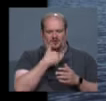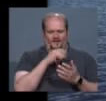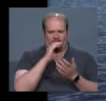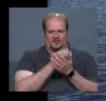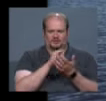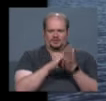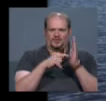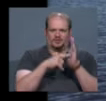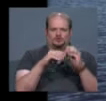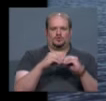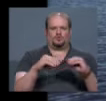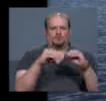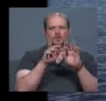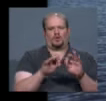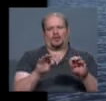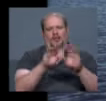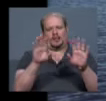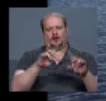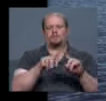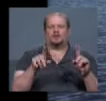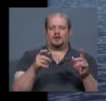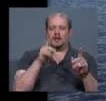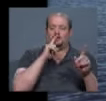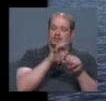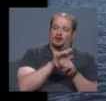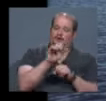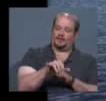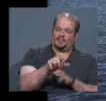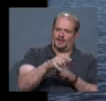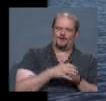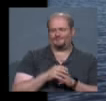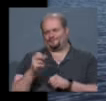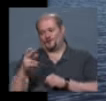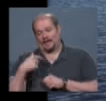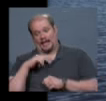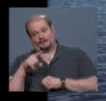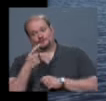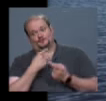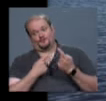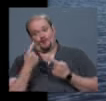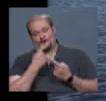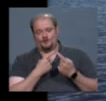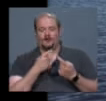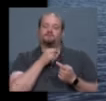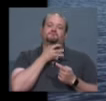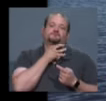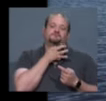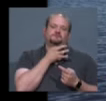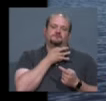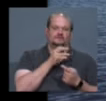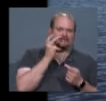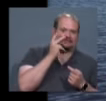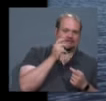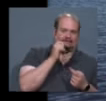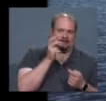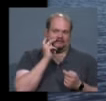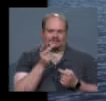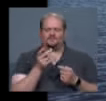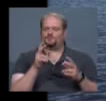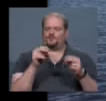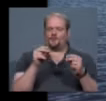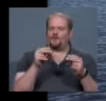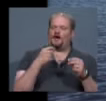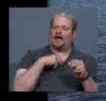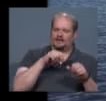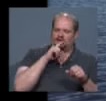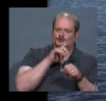that showed it more prominently, Oh, okay. but I guarantee it's there. Okay. I just wondered, am I not seeing Nope. things? That is,